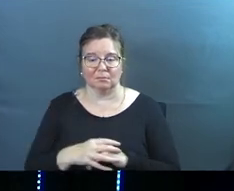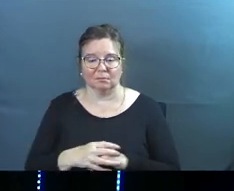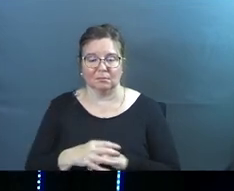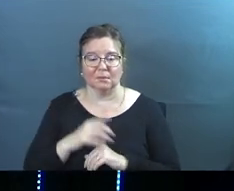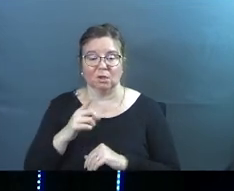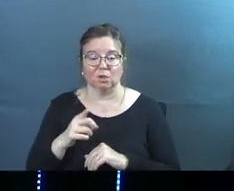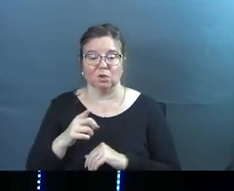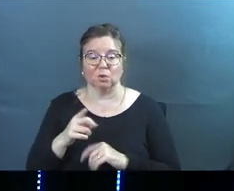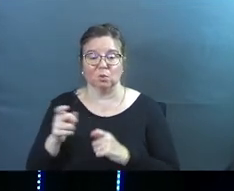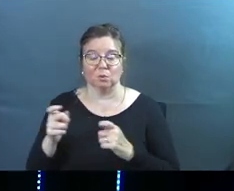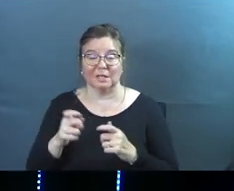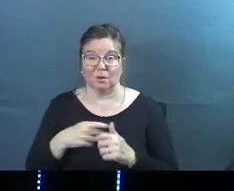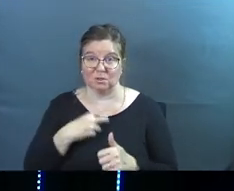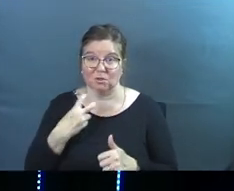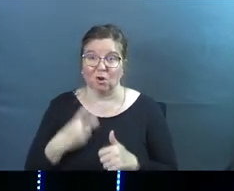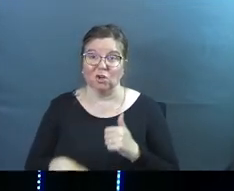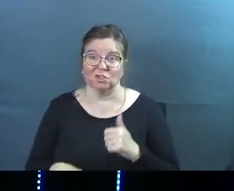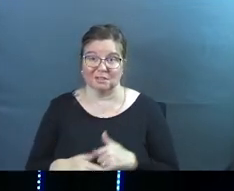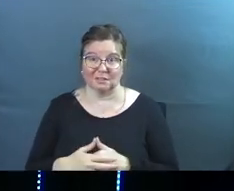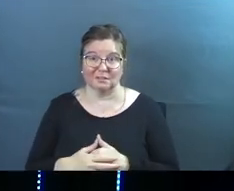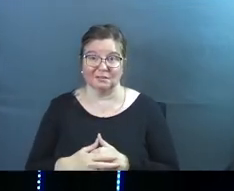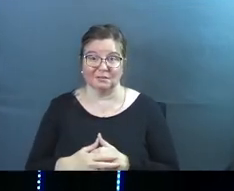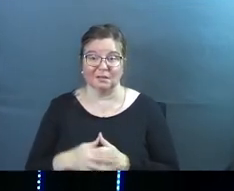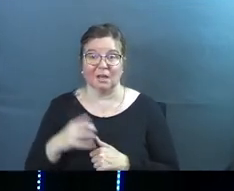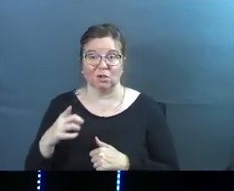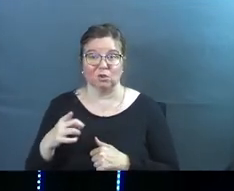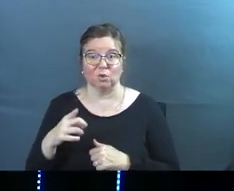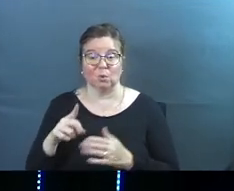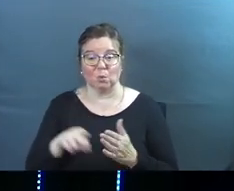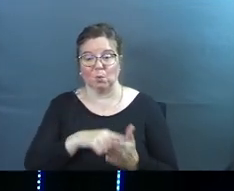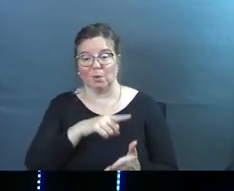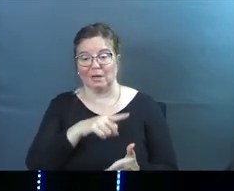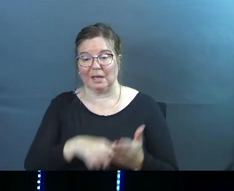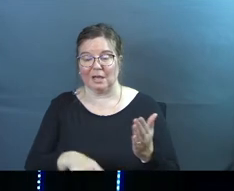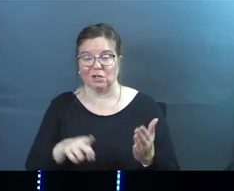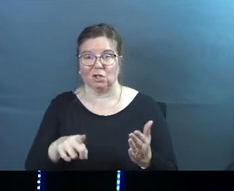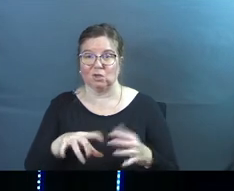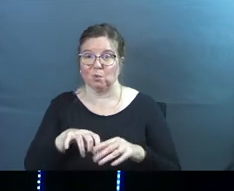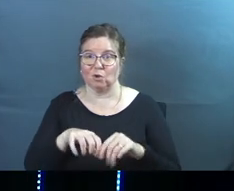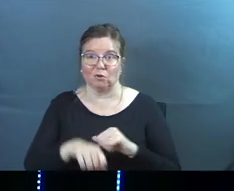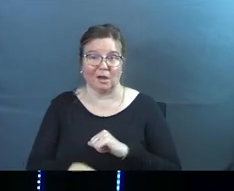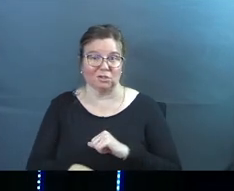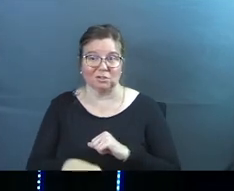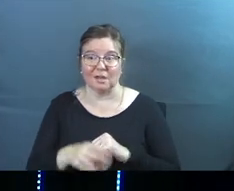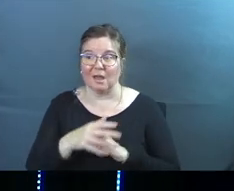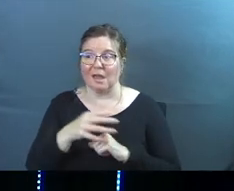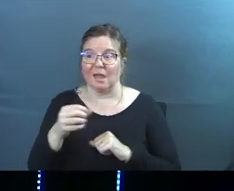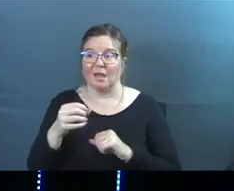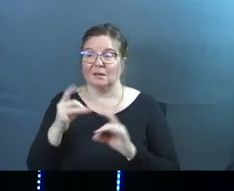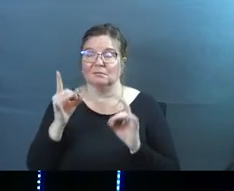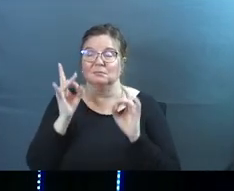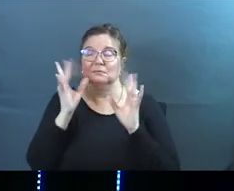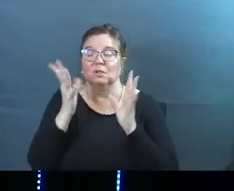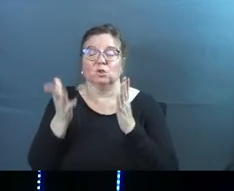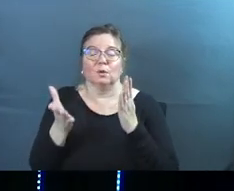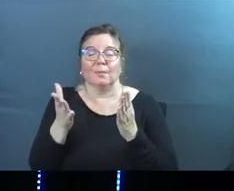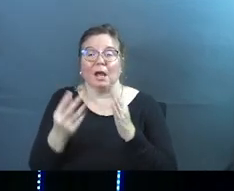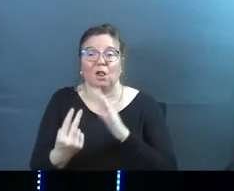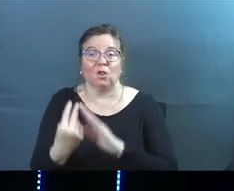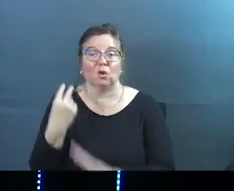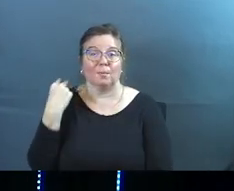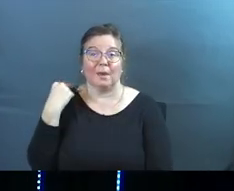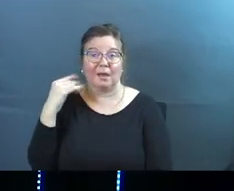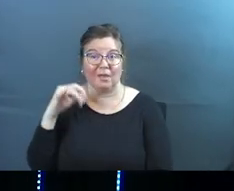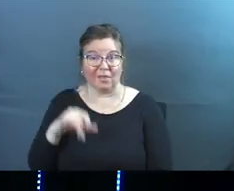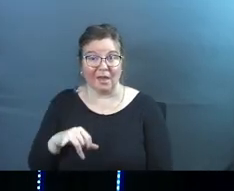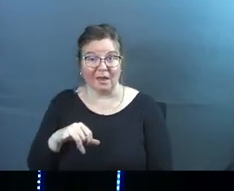and you were dealt with harshly and you were canceled and you were crushed and while you might look back